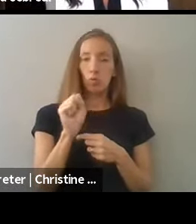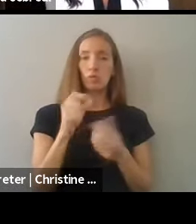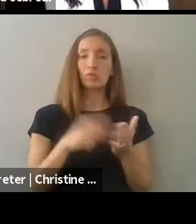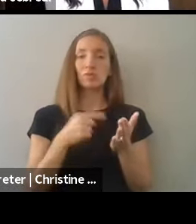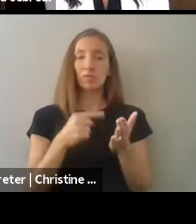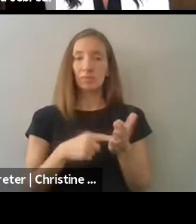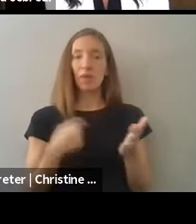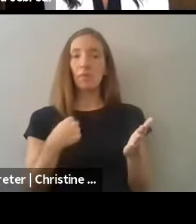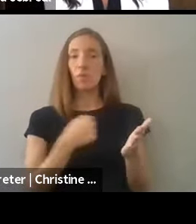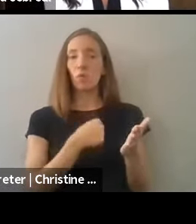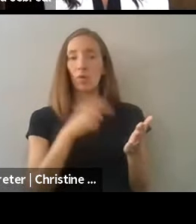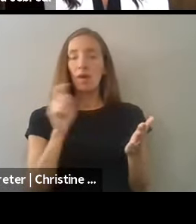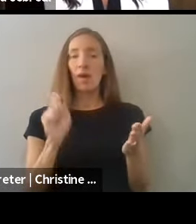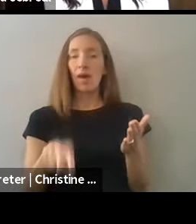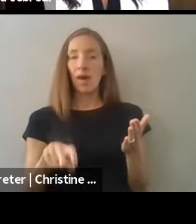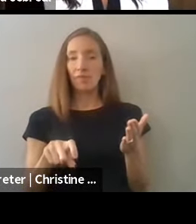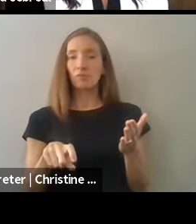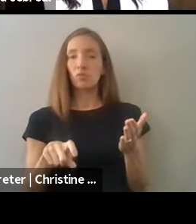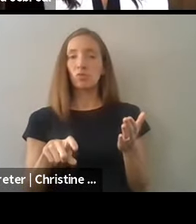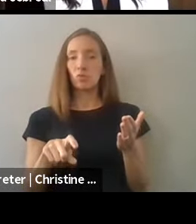those multi-stakeholder